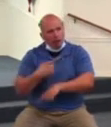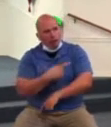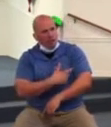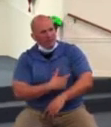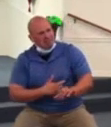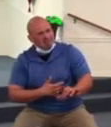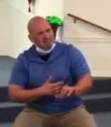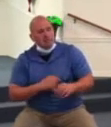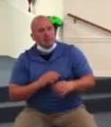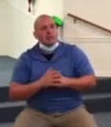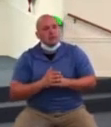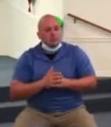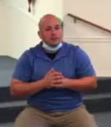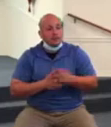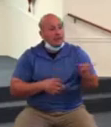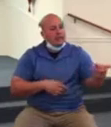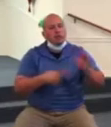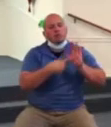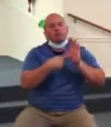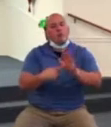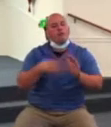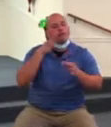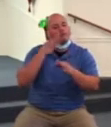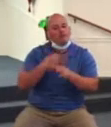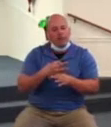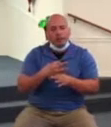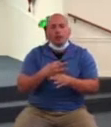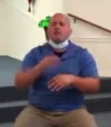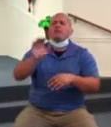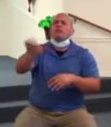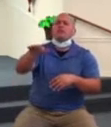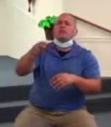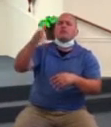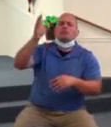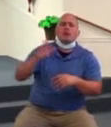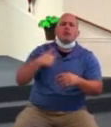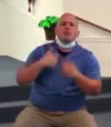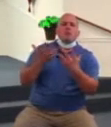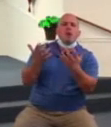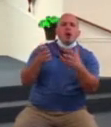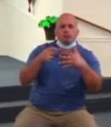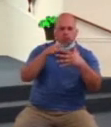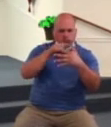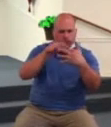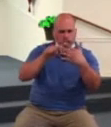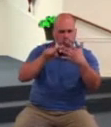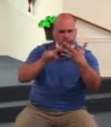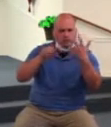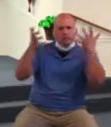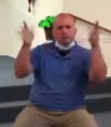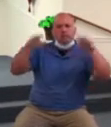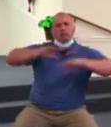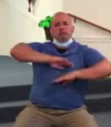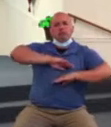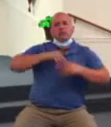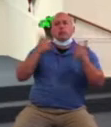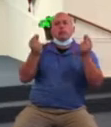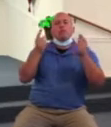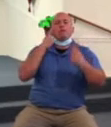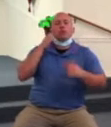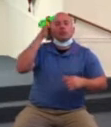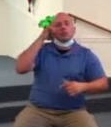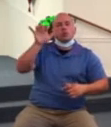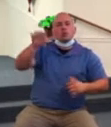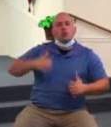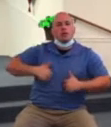his faith by coming to Jesus and asking what God wants him to do. What must he do to get eternal life? Sometimes faith